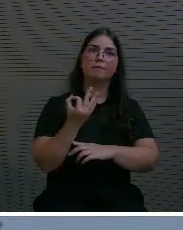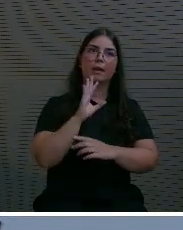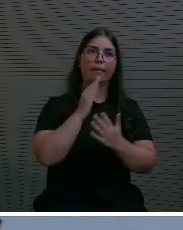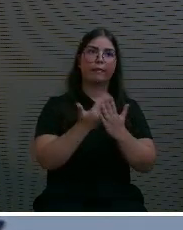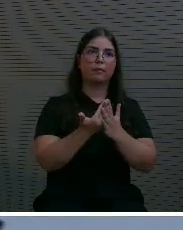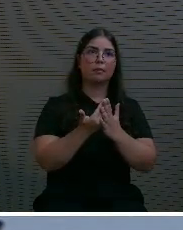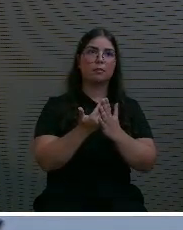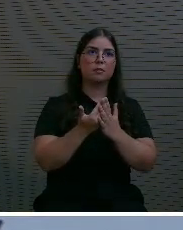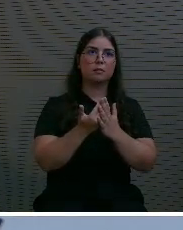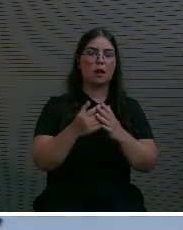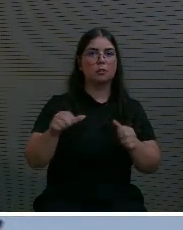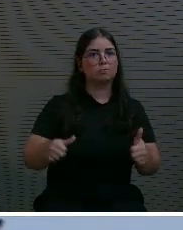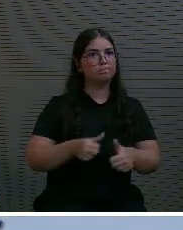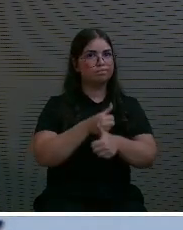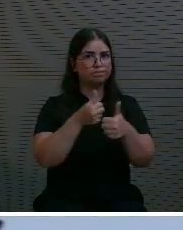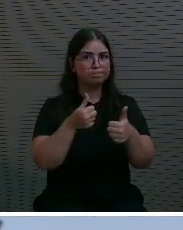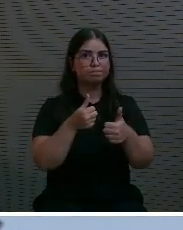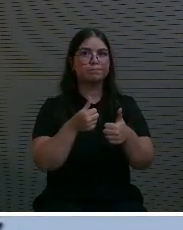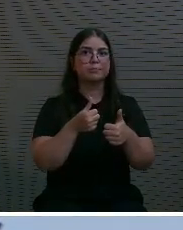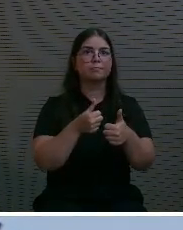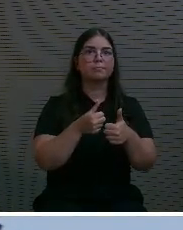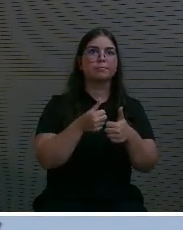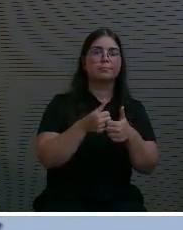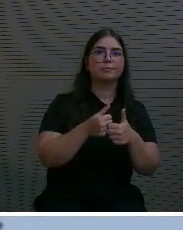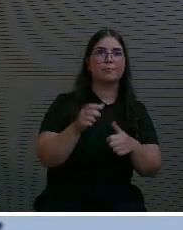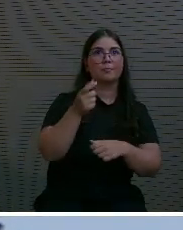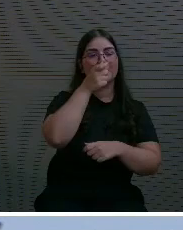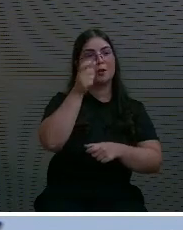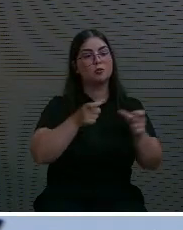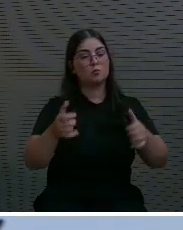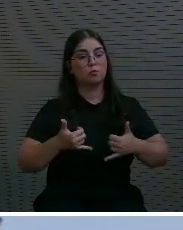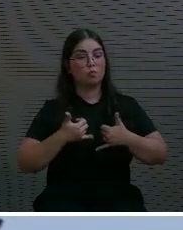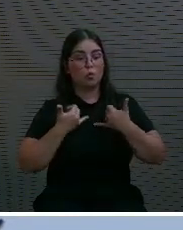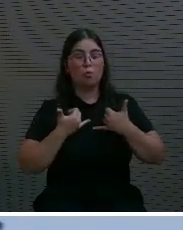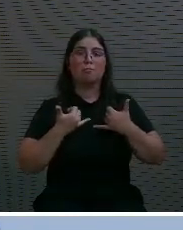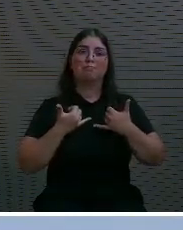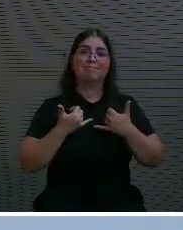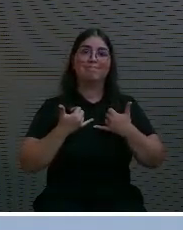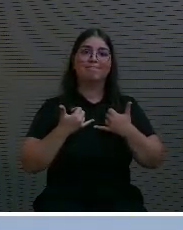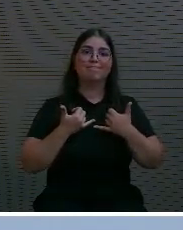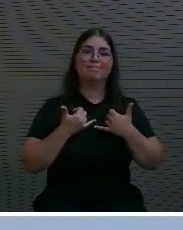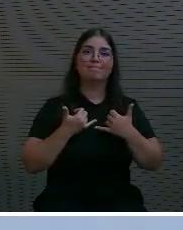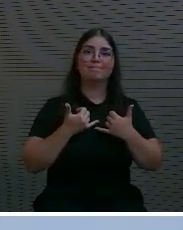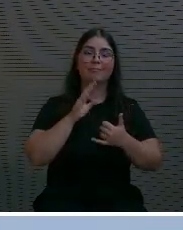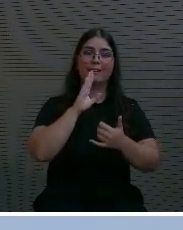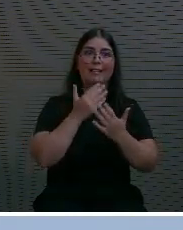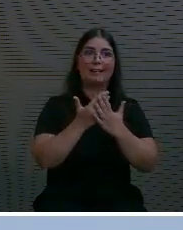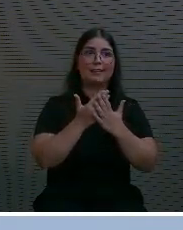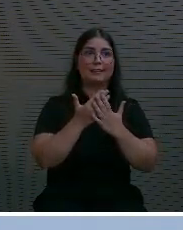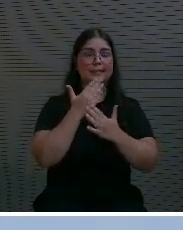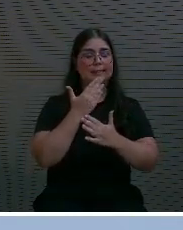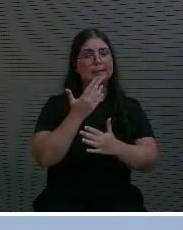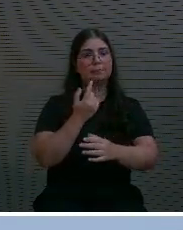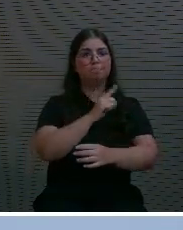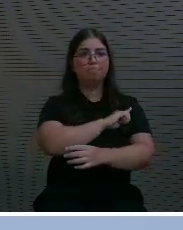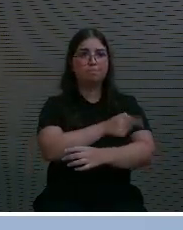successful in scaring everybody. They managed to get a lot of political power as a result of all of this. And the best